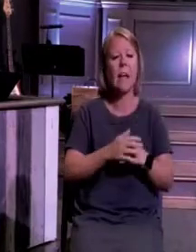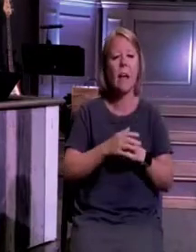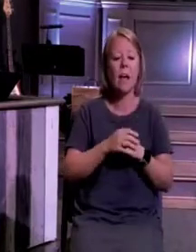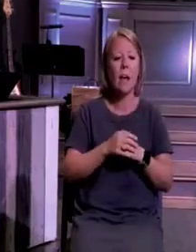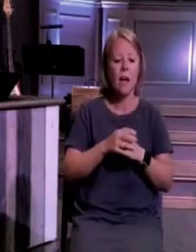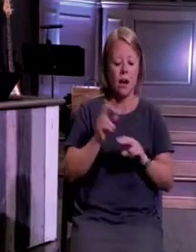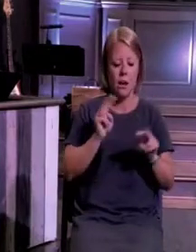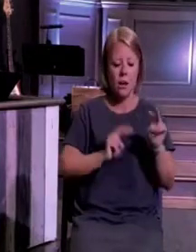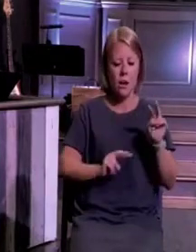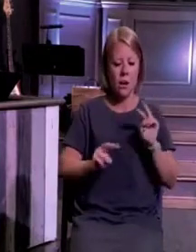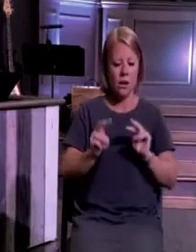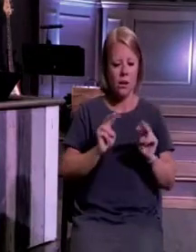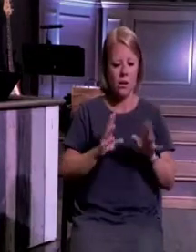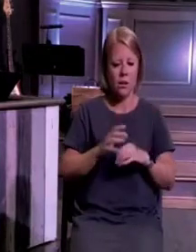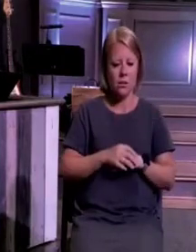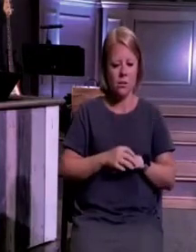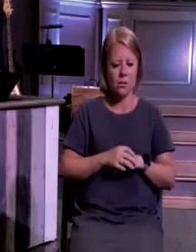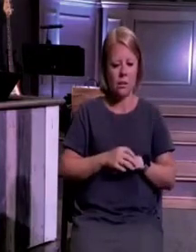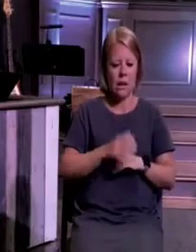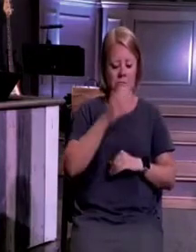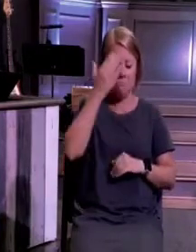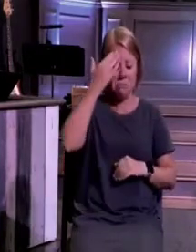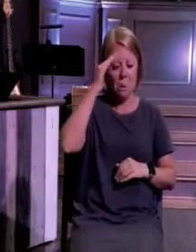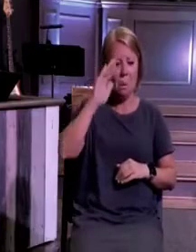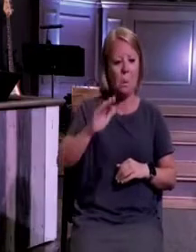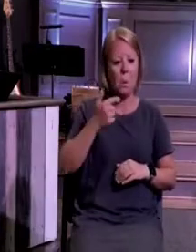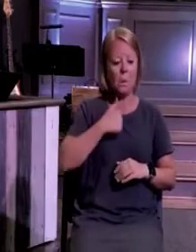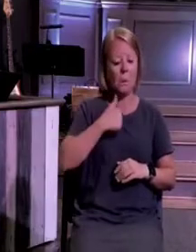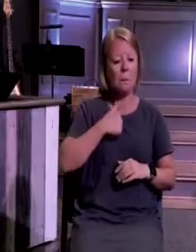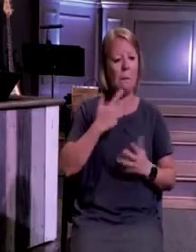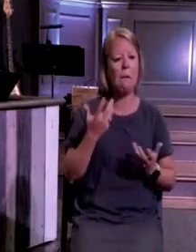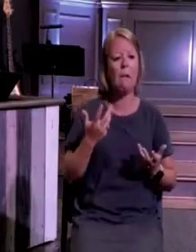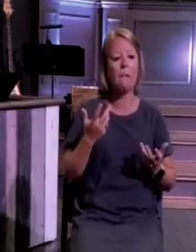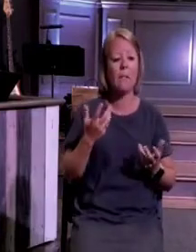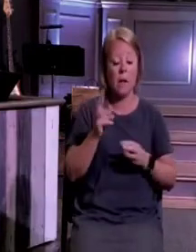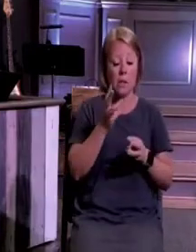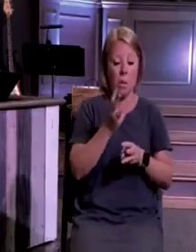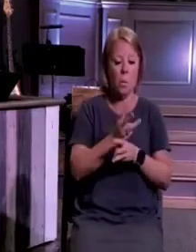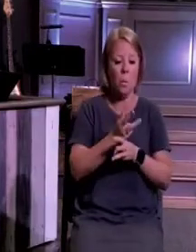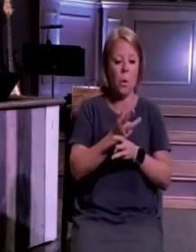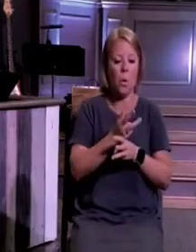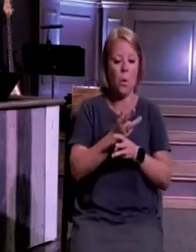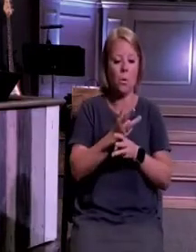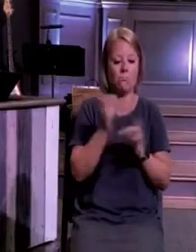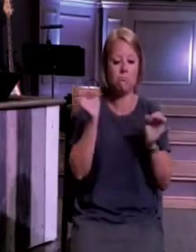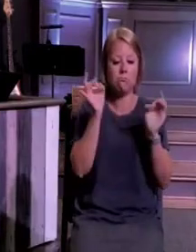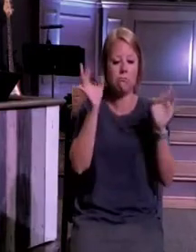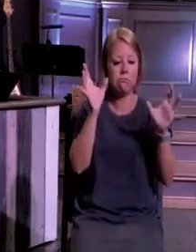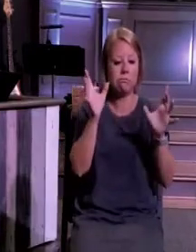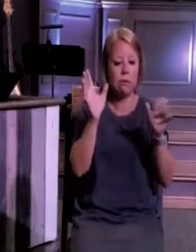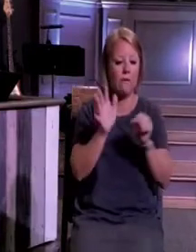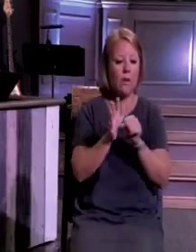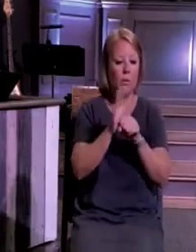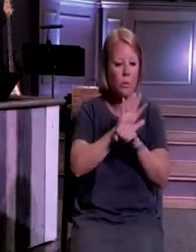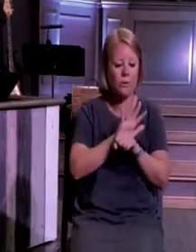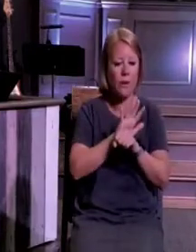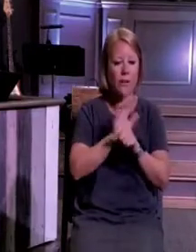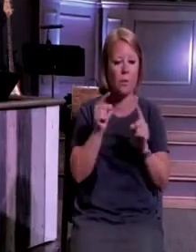at all this, and unbeknowing to me that we would be in a worldwide pandemic when it came